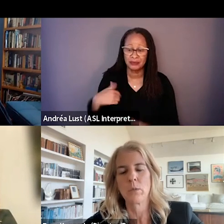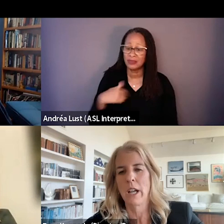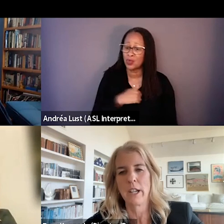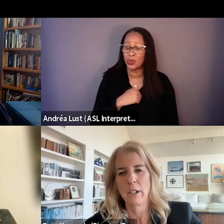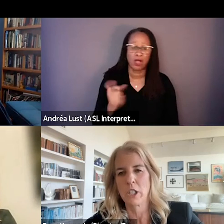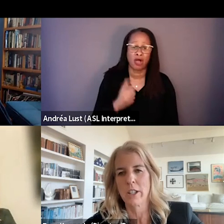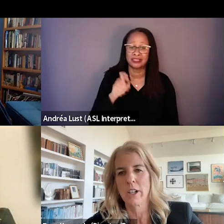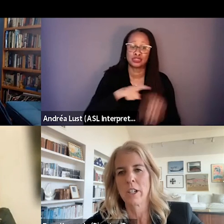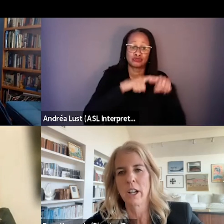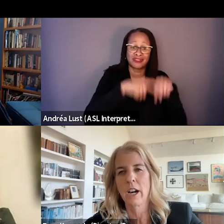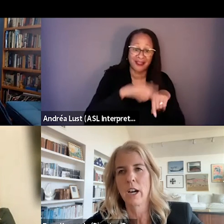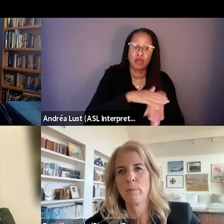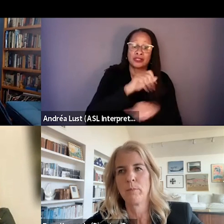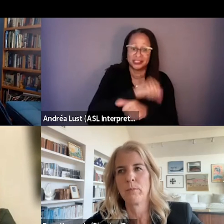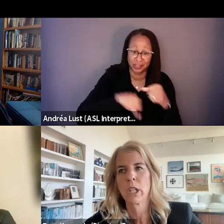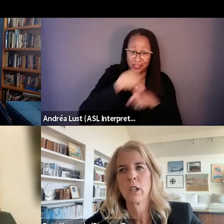had to rely on each other